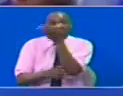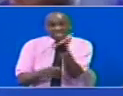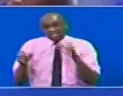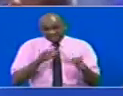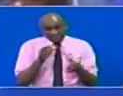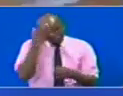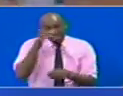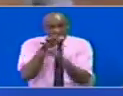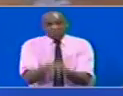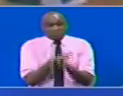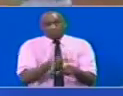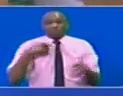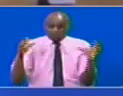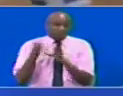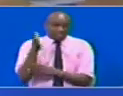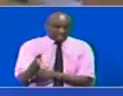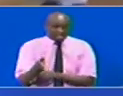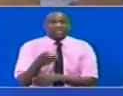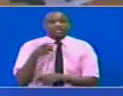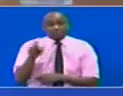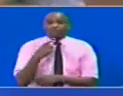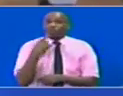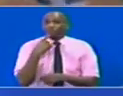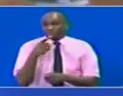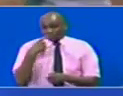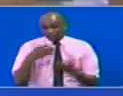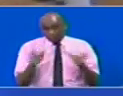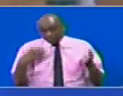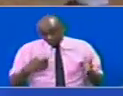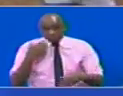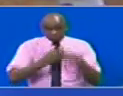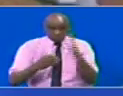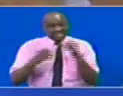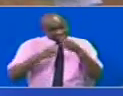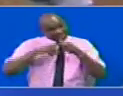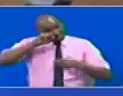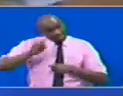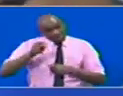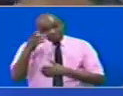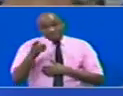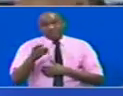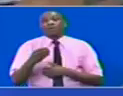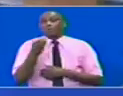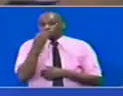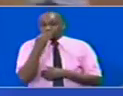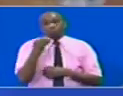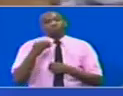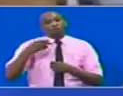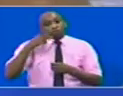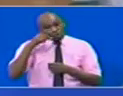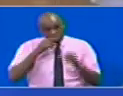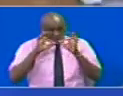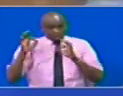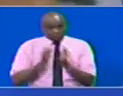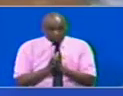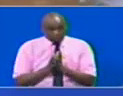to discrimination in their early life. He was commissioning the construction of a 6 million shilling dining hall at the Christian School for